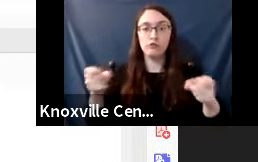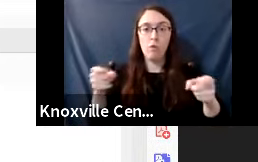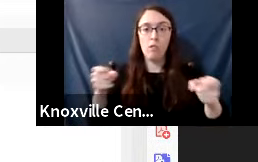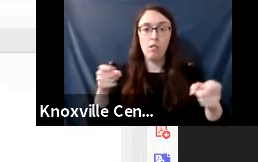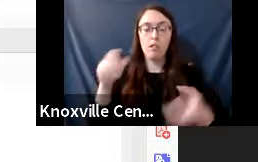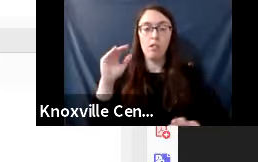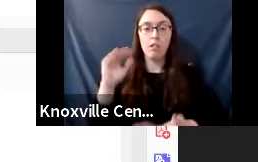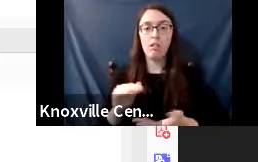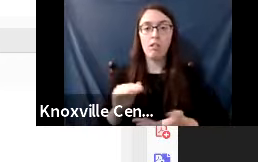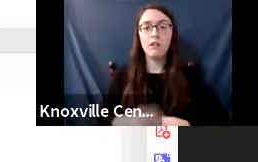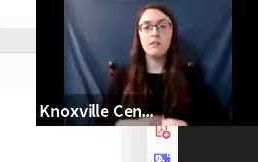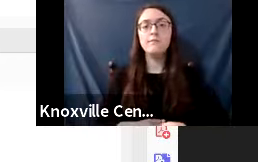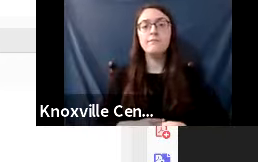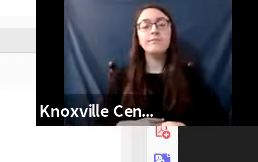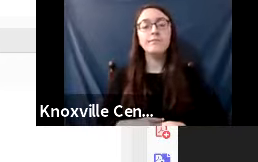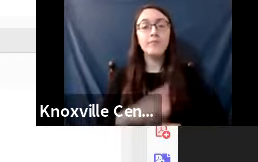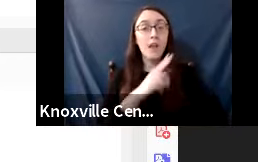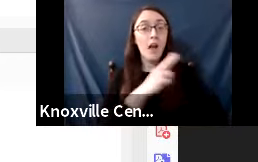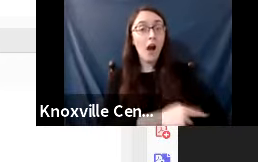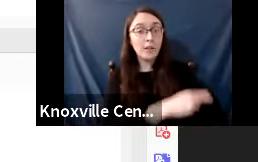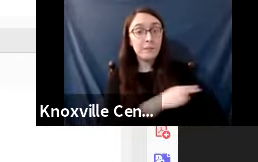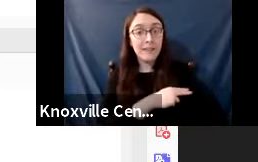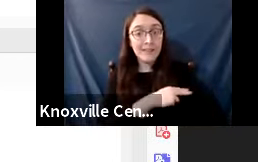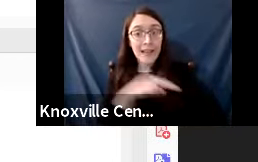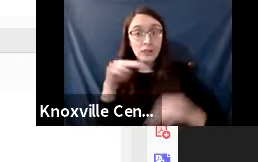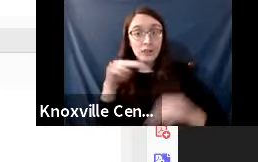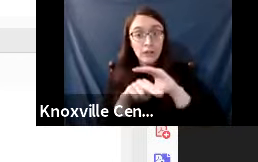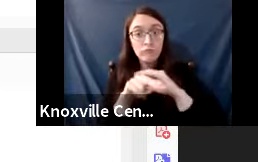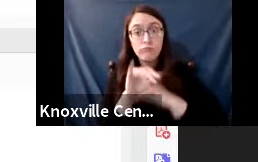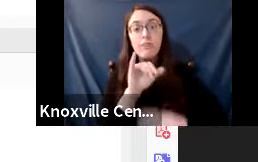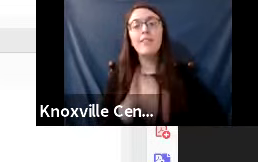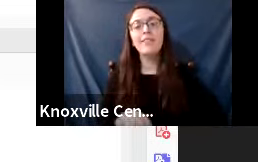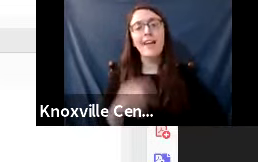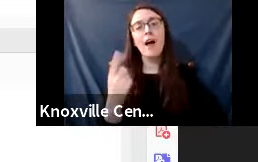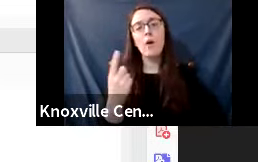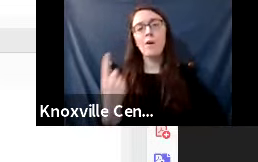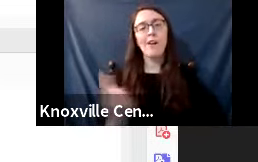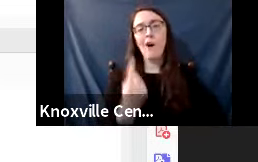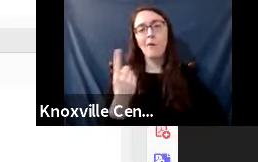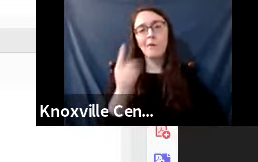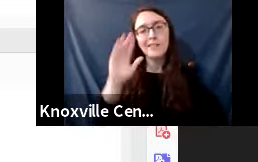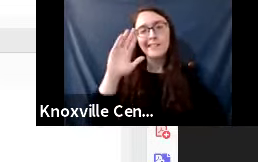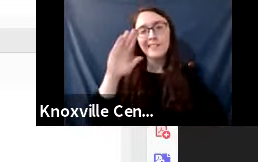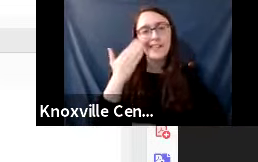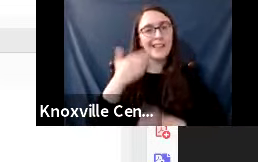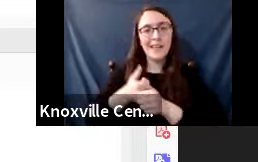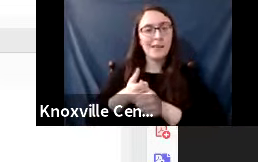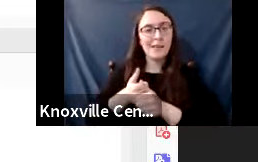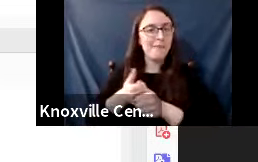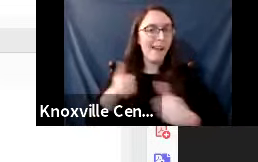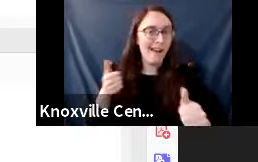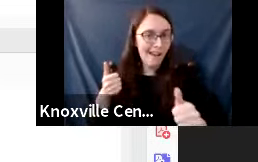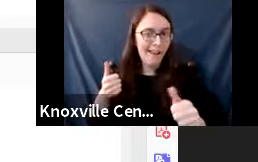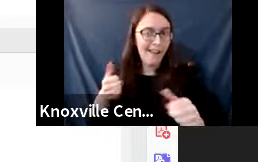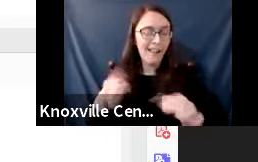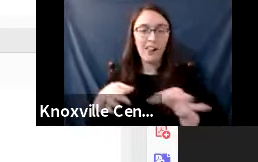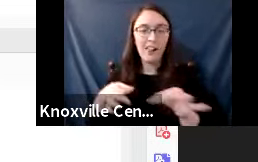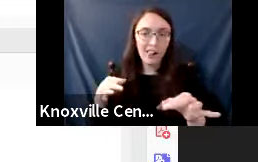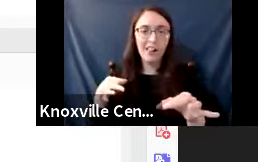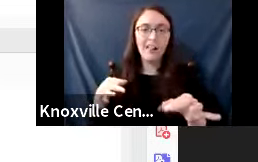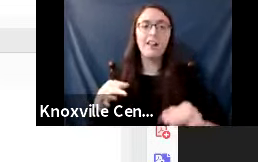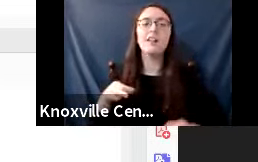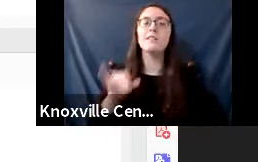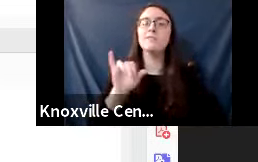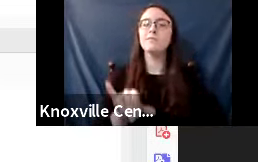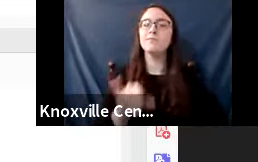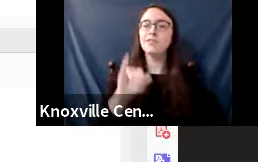So the hospitalizations, this is the one that always seems to lag. So when you see that January